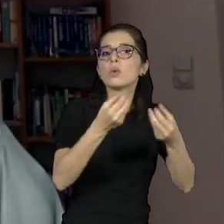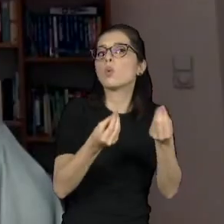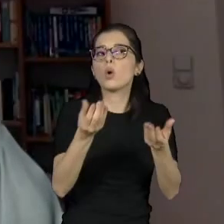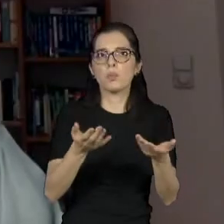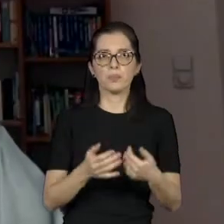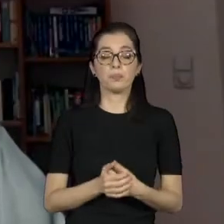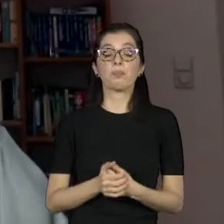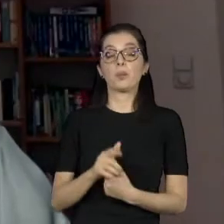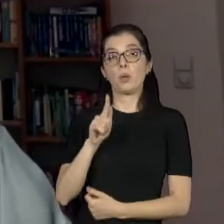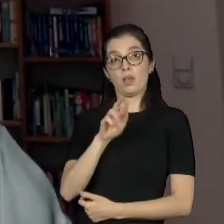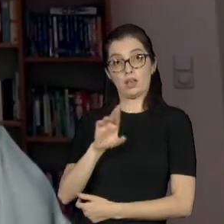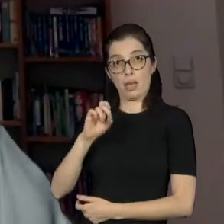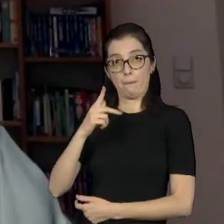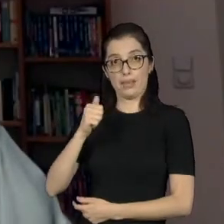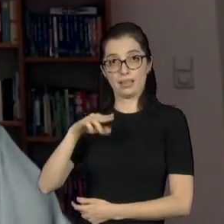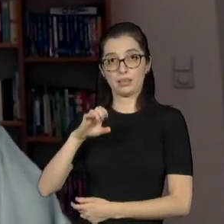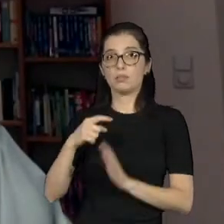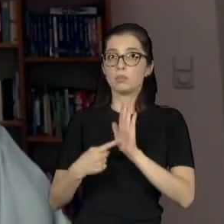So Greenpeace has been